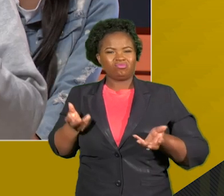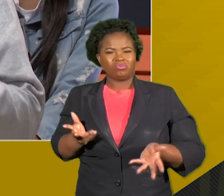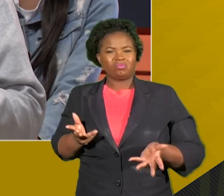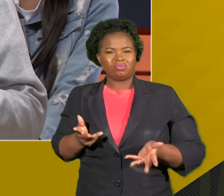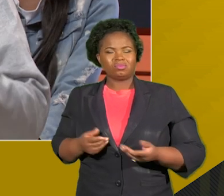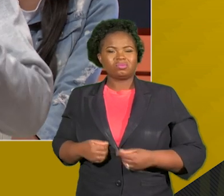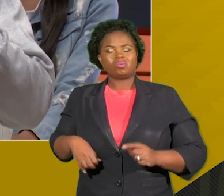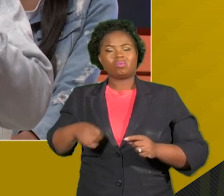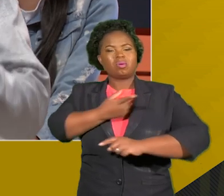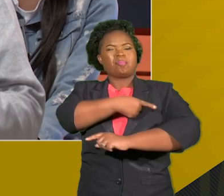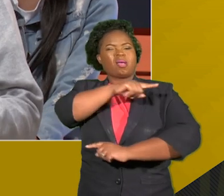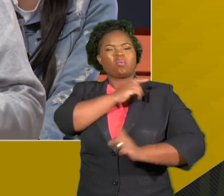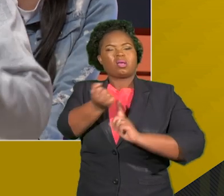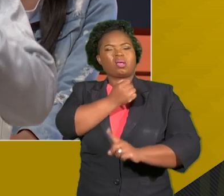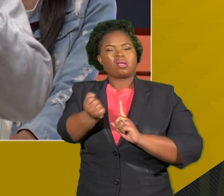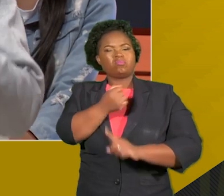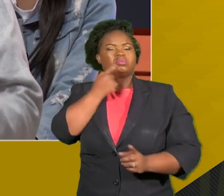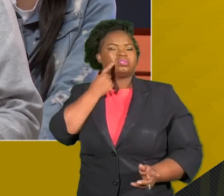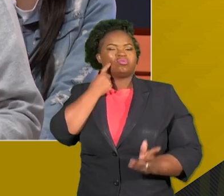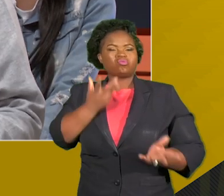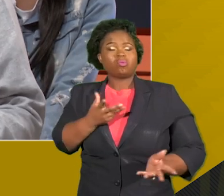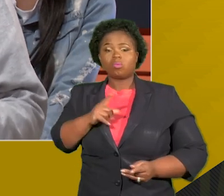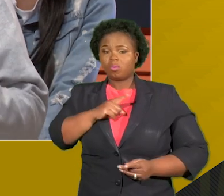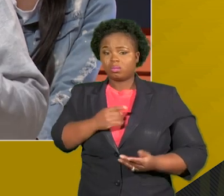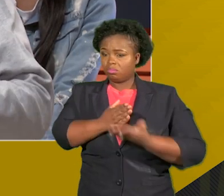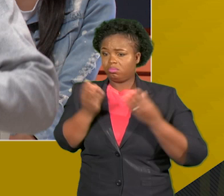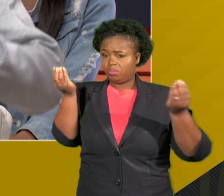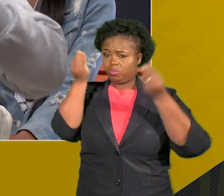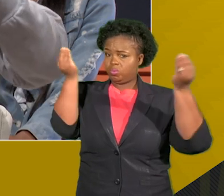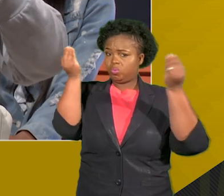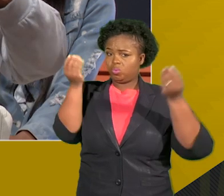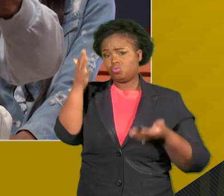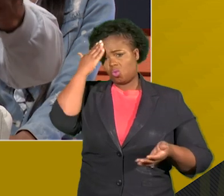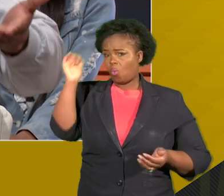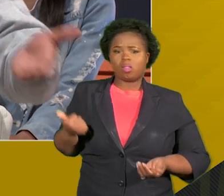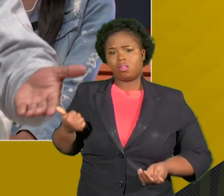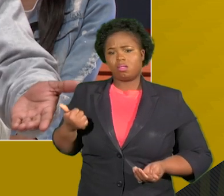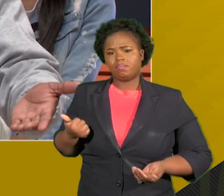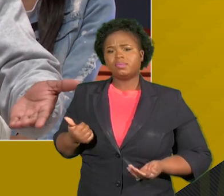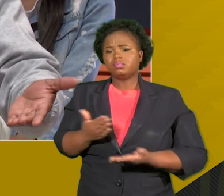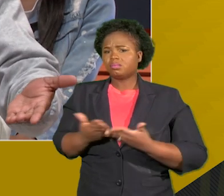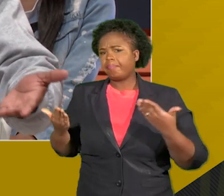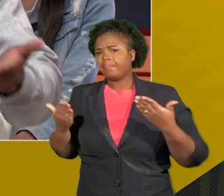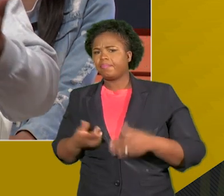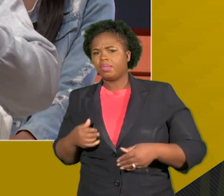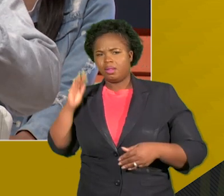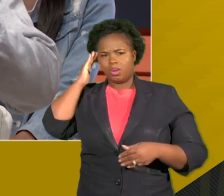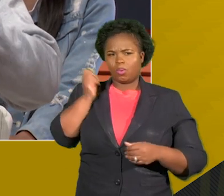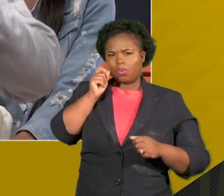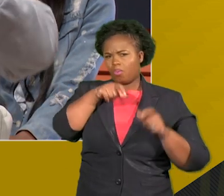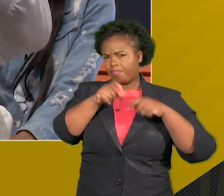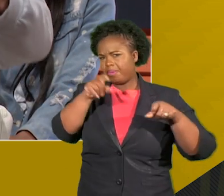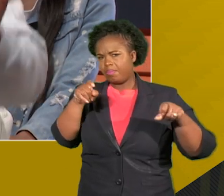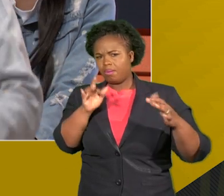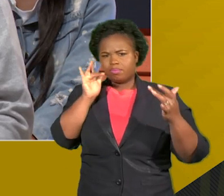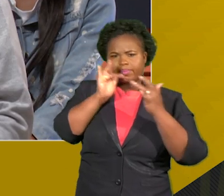of some people they are doing this because kiddy well known people. Some they've got they've got connections, then they've